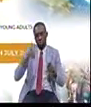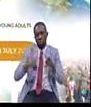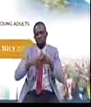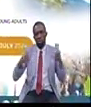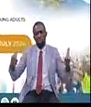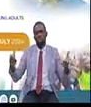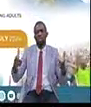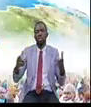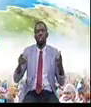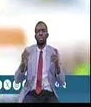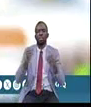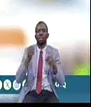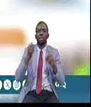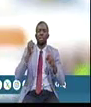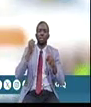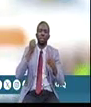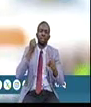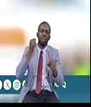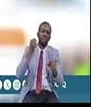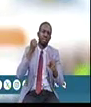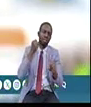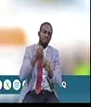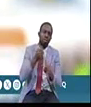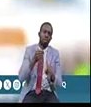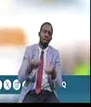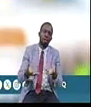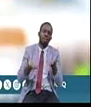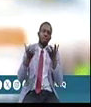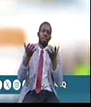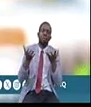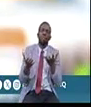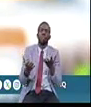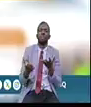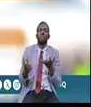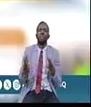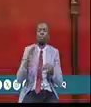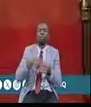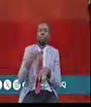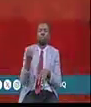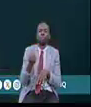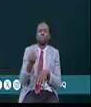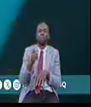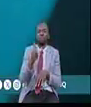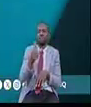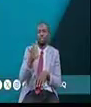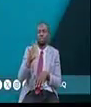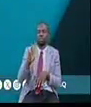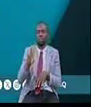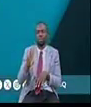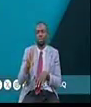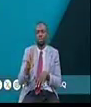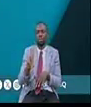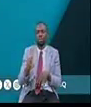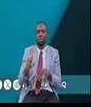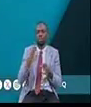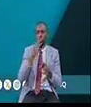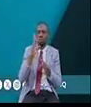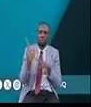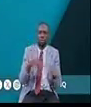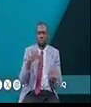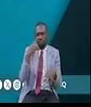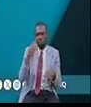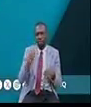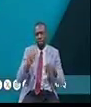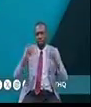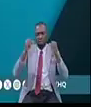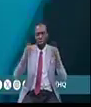exploits as they arise. On Saturday, 27 July 2024, get ready for a powerful musical experience